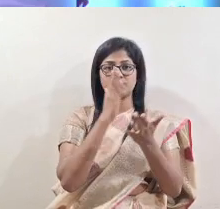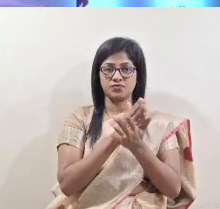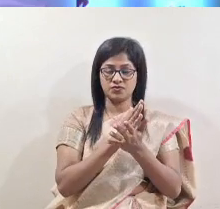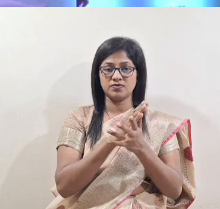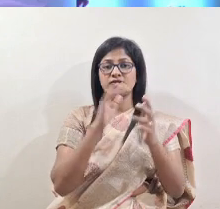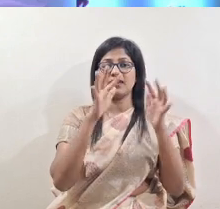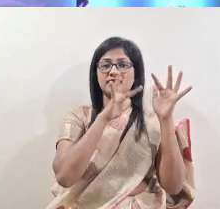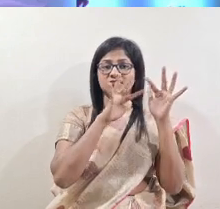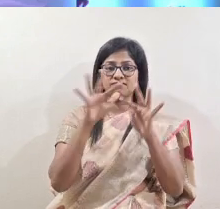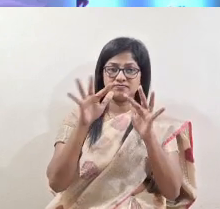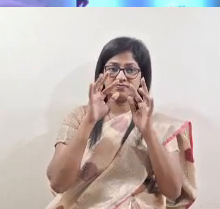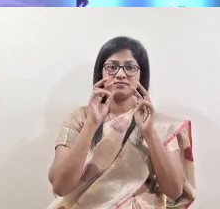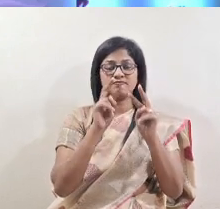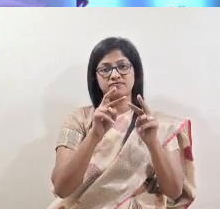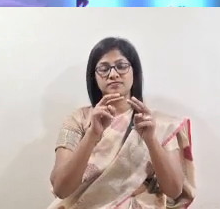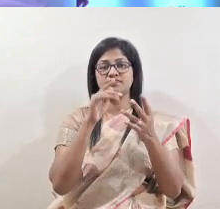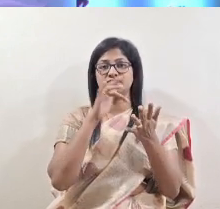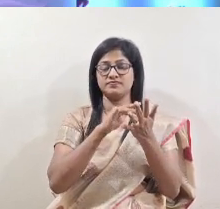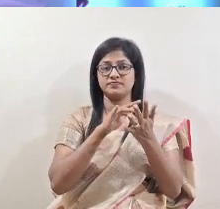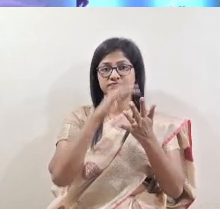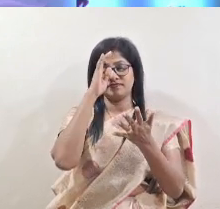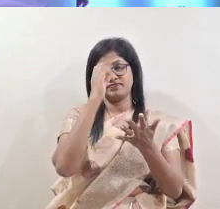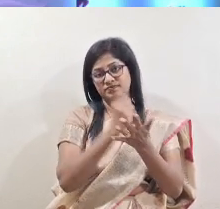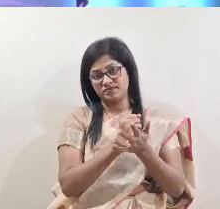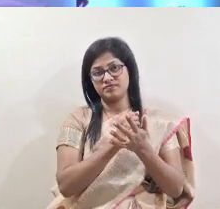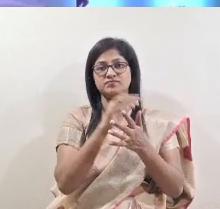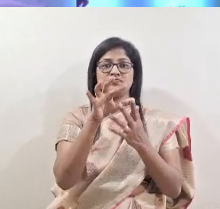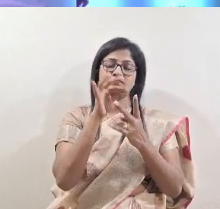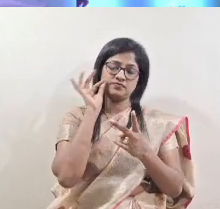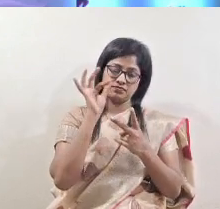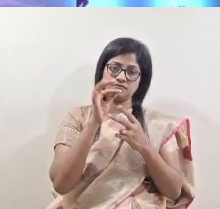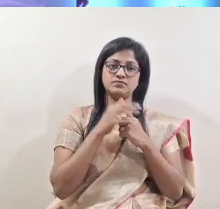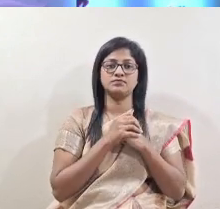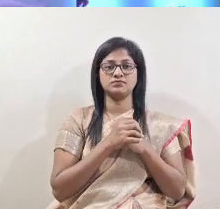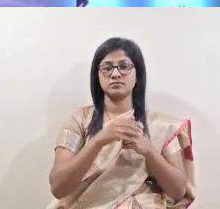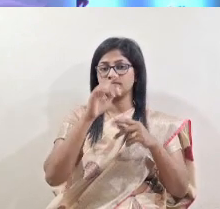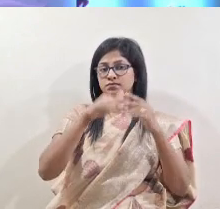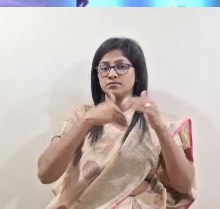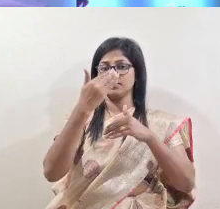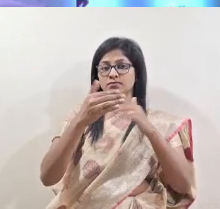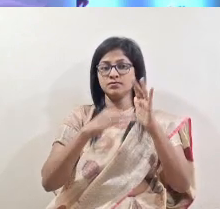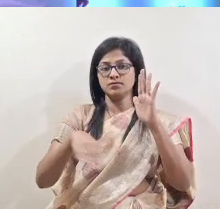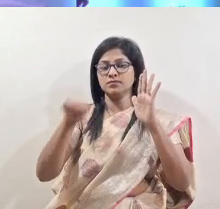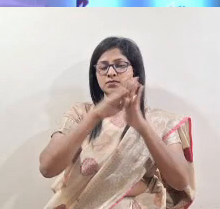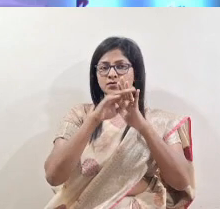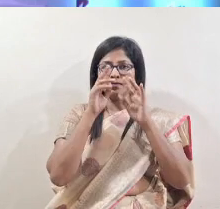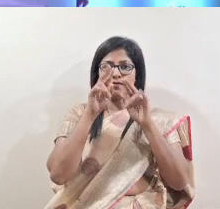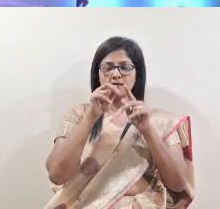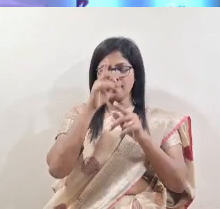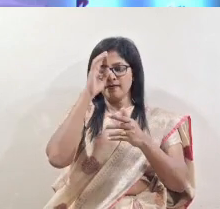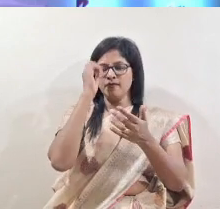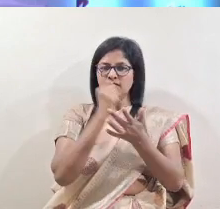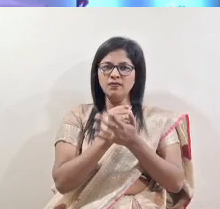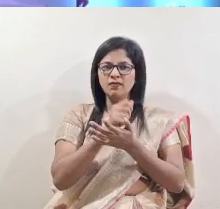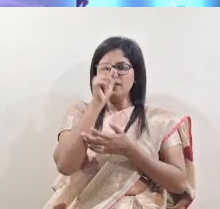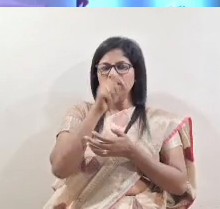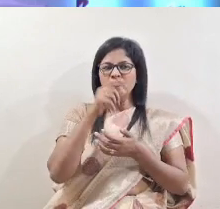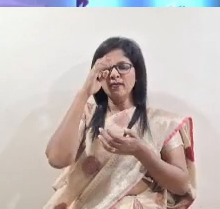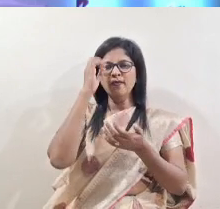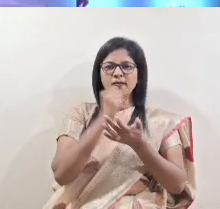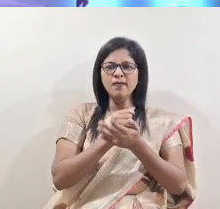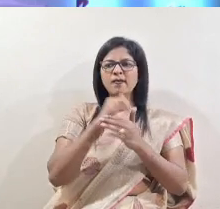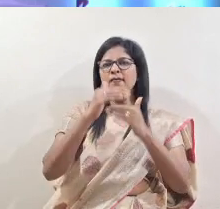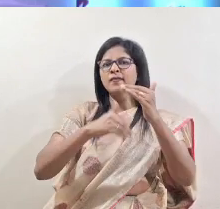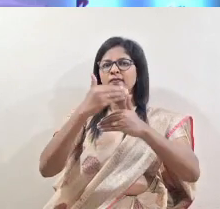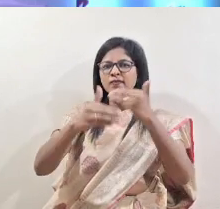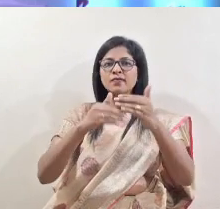pause, or the attractiveness of that particular decision or choice. In the next level, given that he has decided to go,